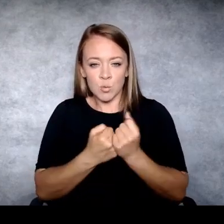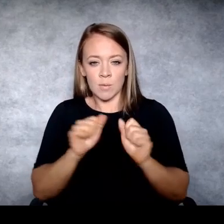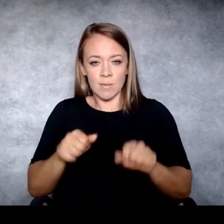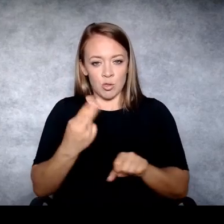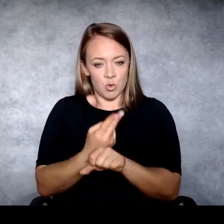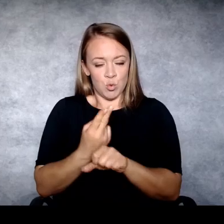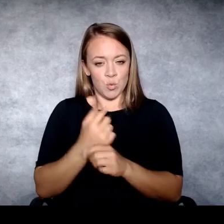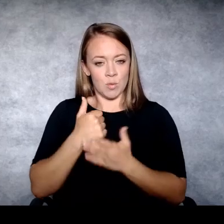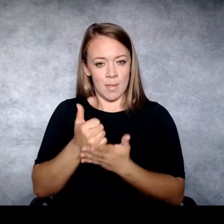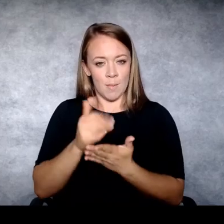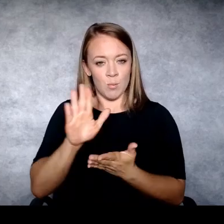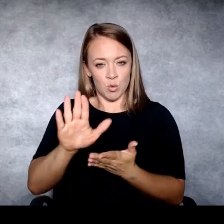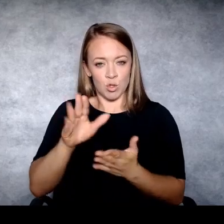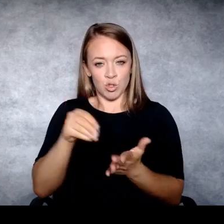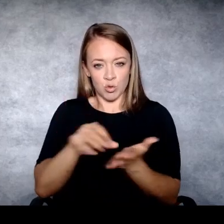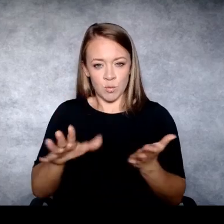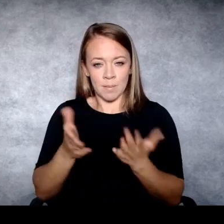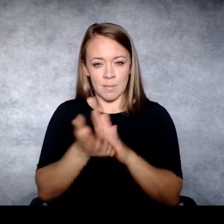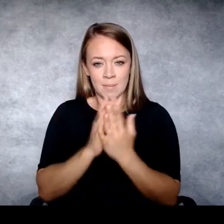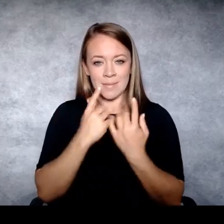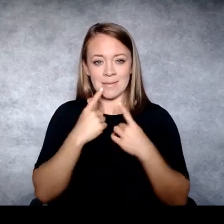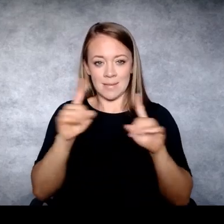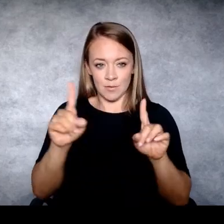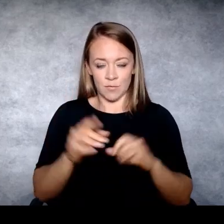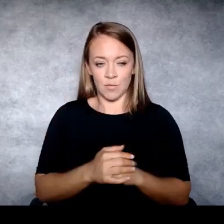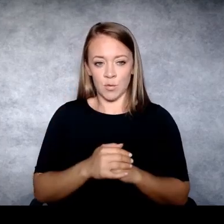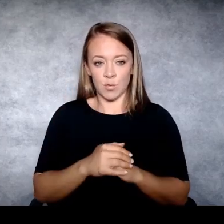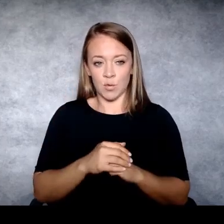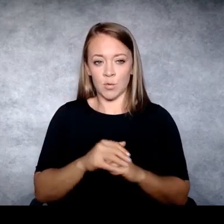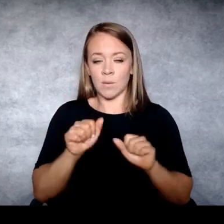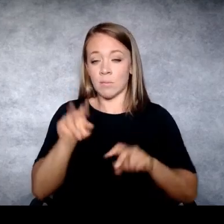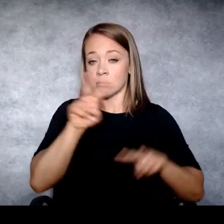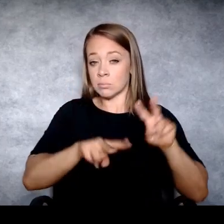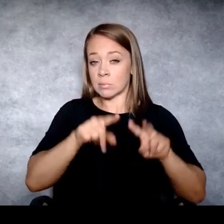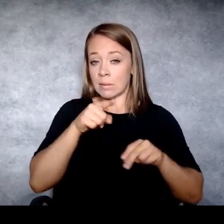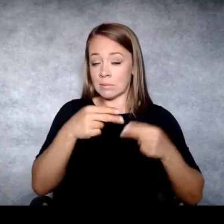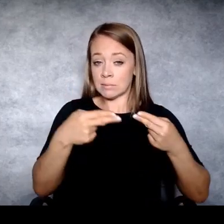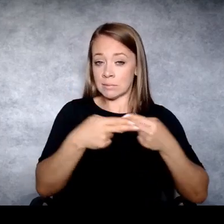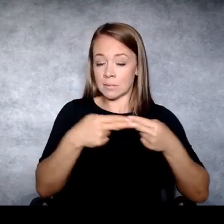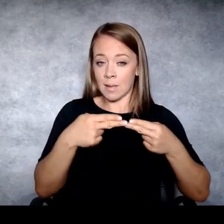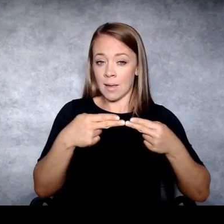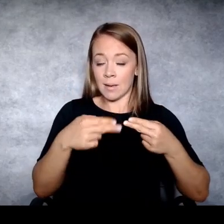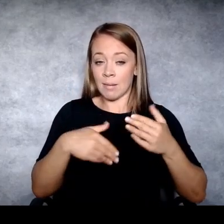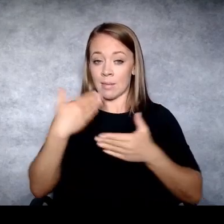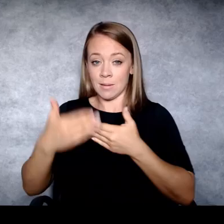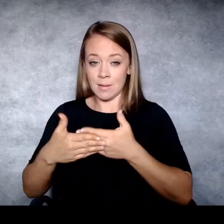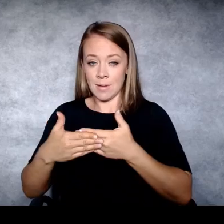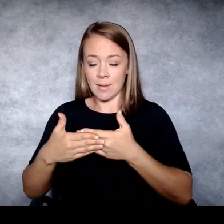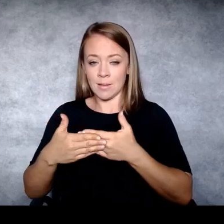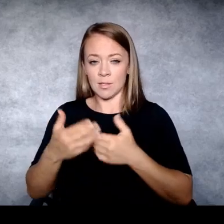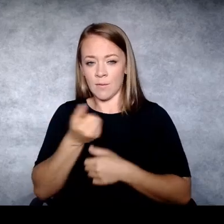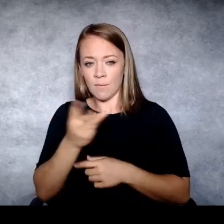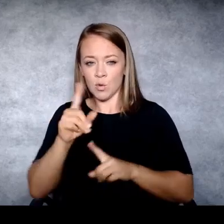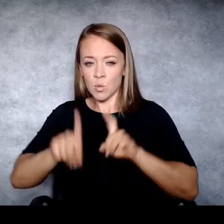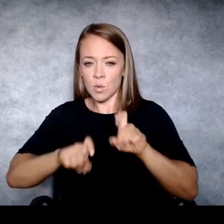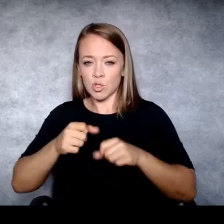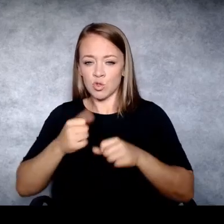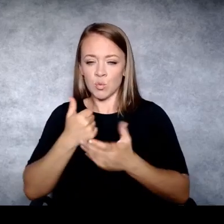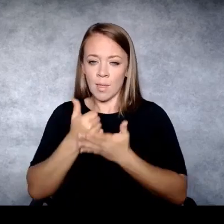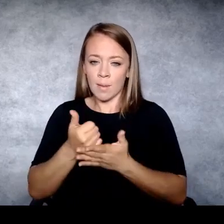successful. Listed on this slide and the next are a few questions that may help support your thinking as you